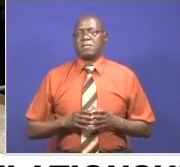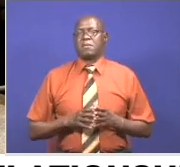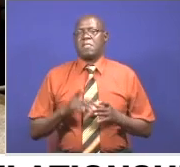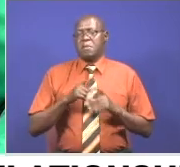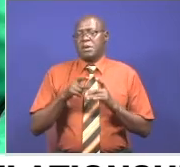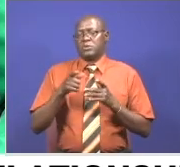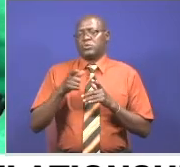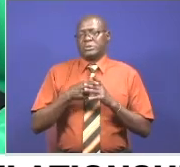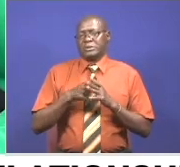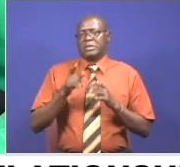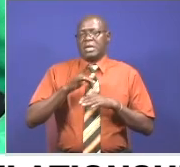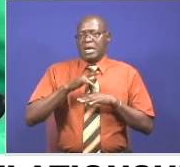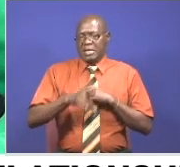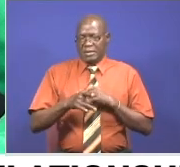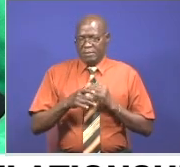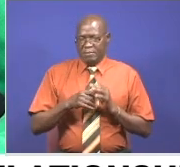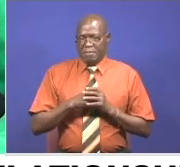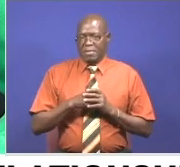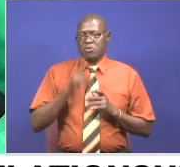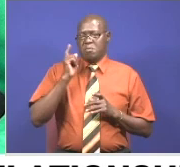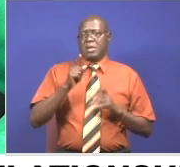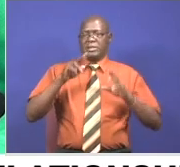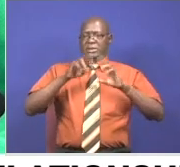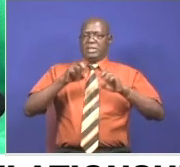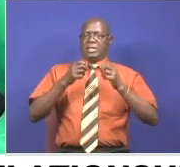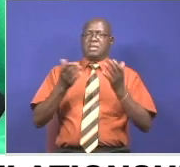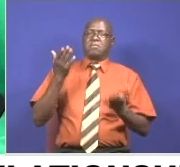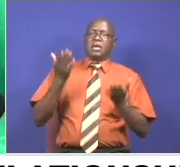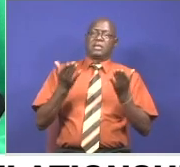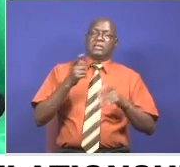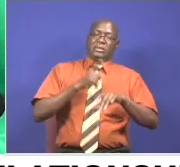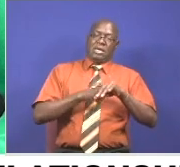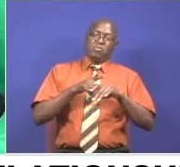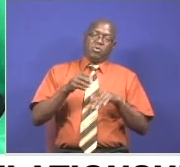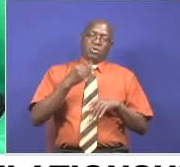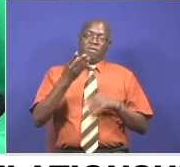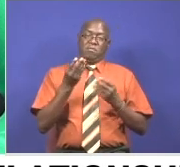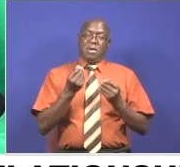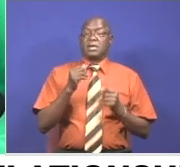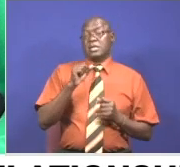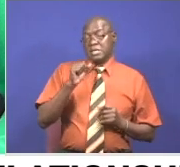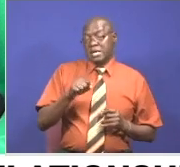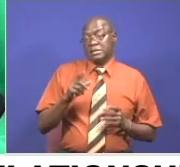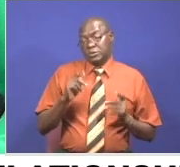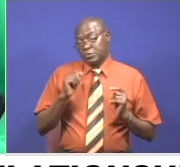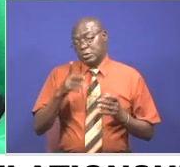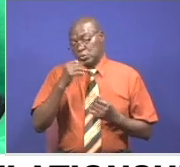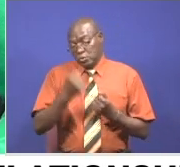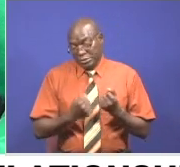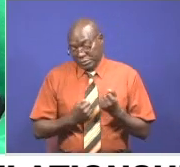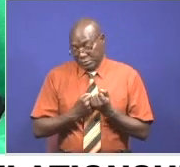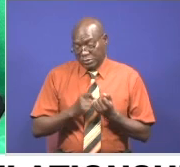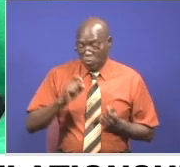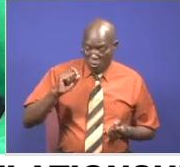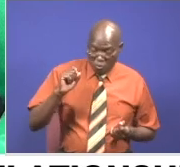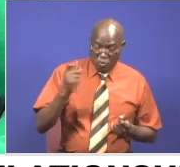it early. Yeah. So you really have to try and check the balance so that when you are giving out money, yes, it's okay to assist once in a while,